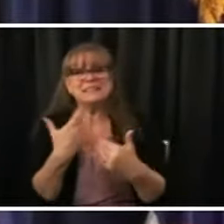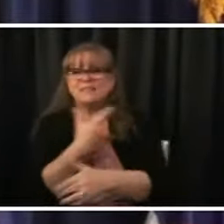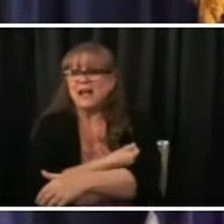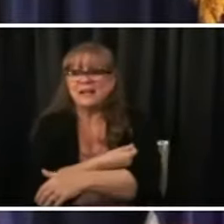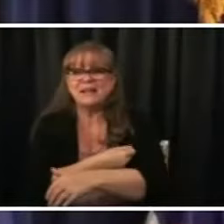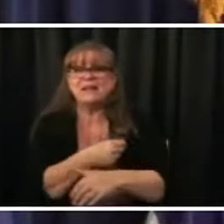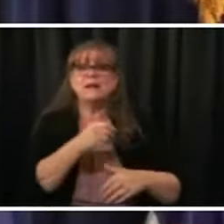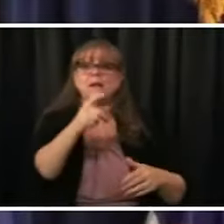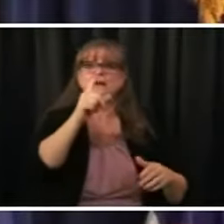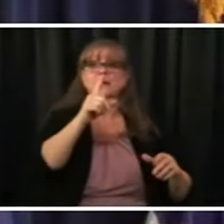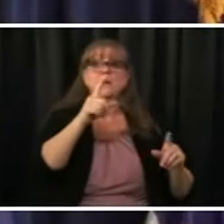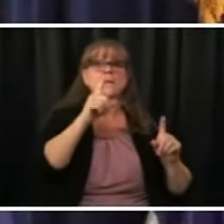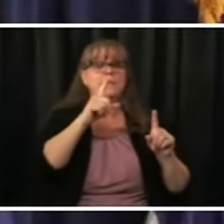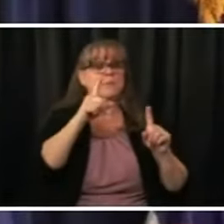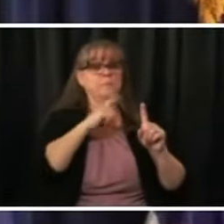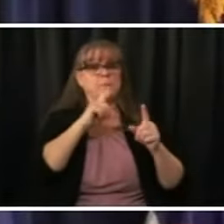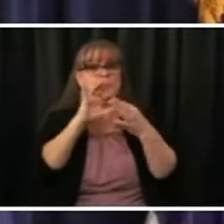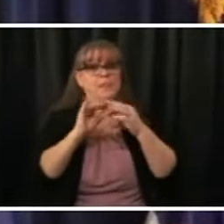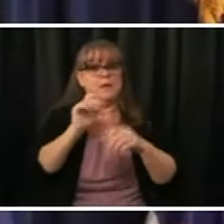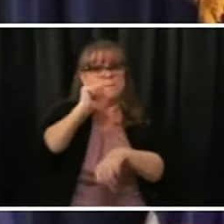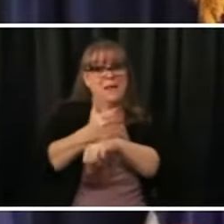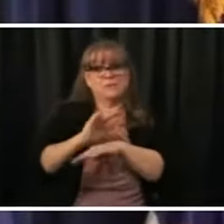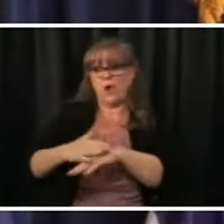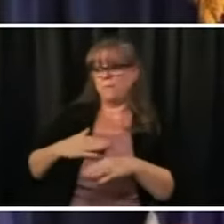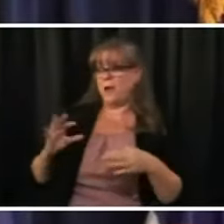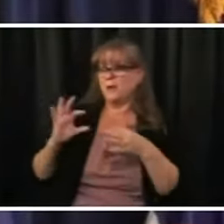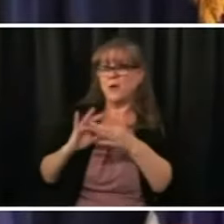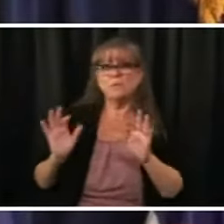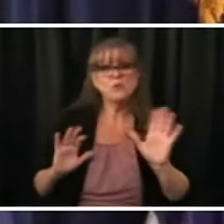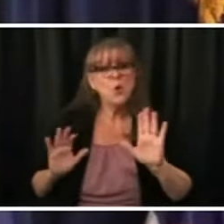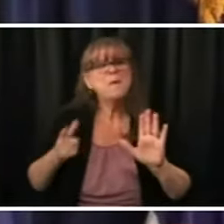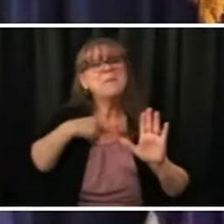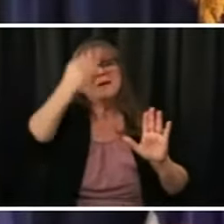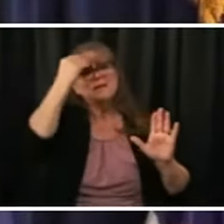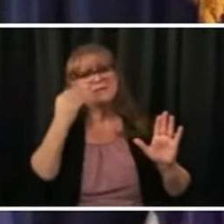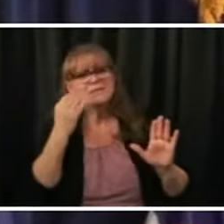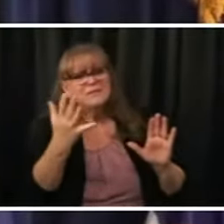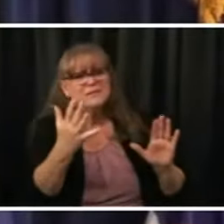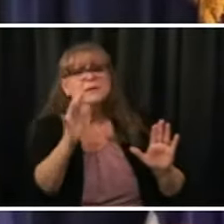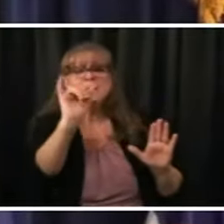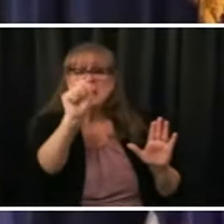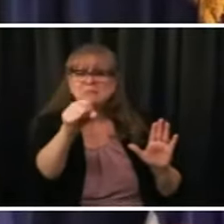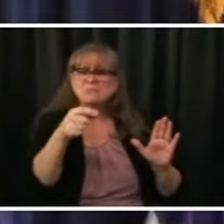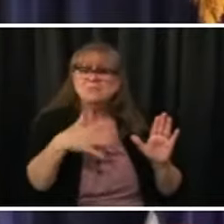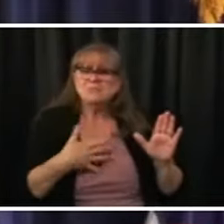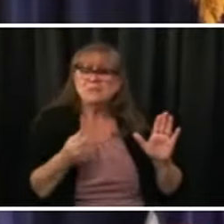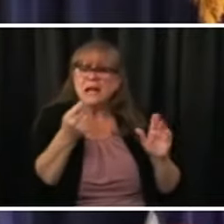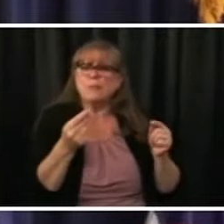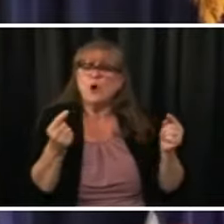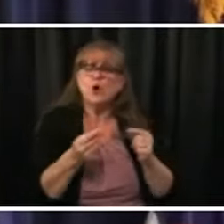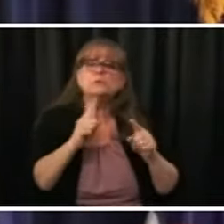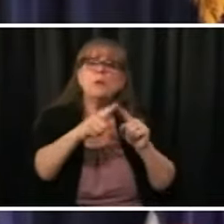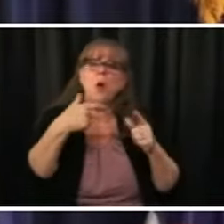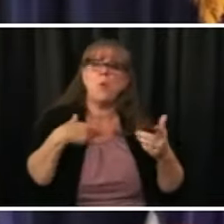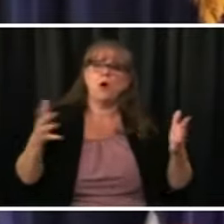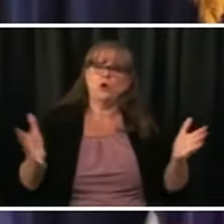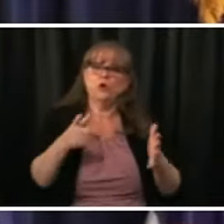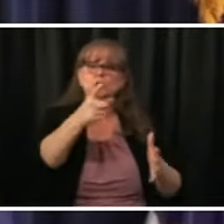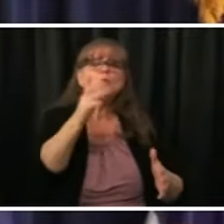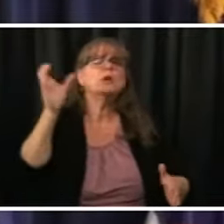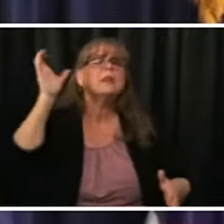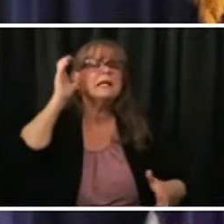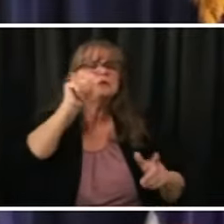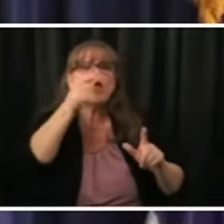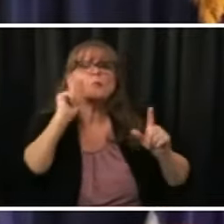now I have some credibility to say it because I got it myself and it didn't hurt, but I know you want to hear from peers. And so that's why I'm happy to turn it over to Linda